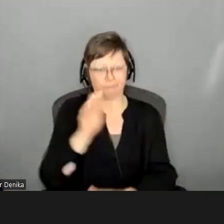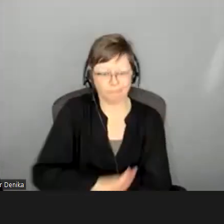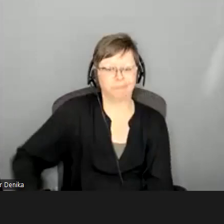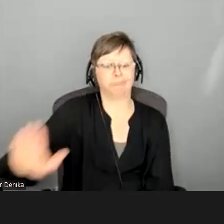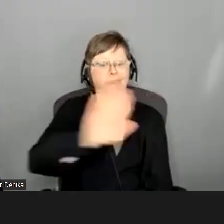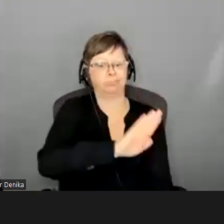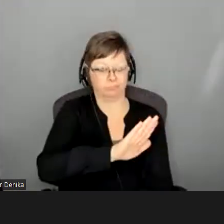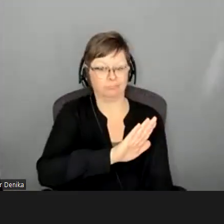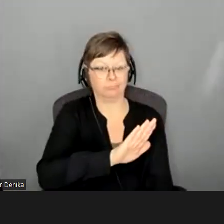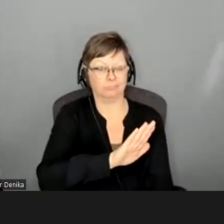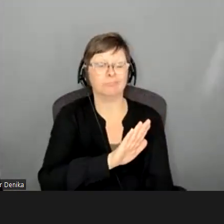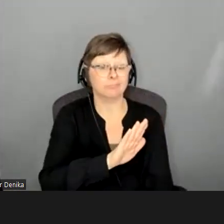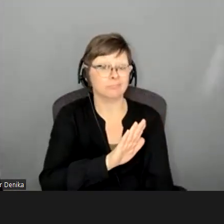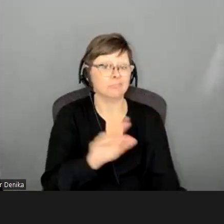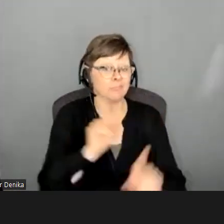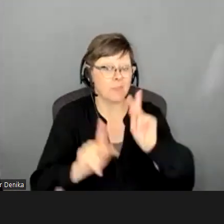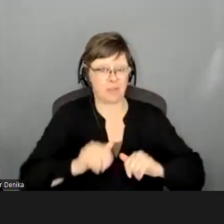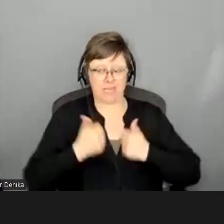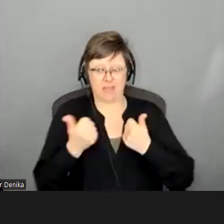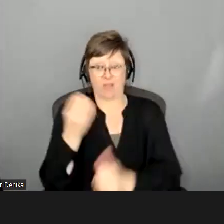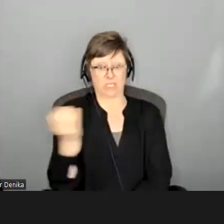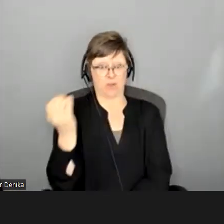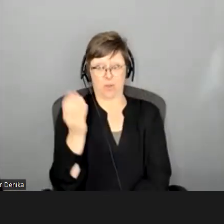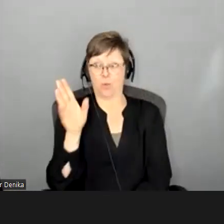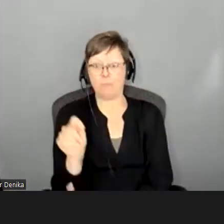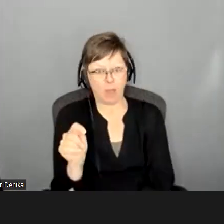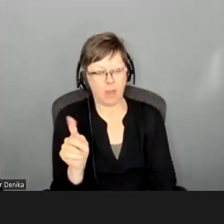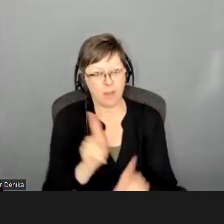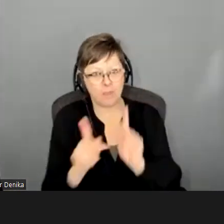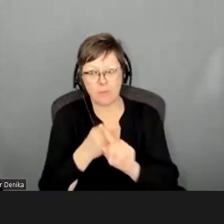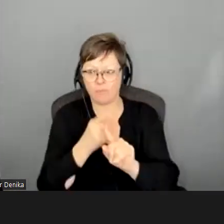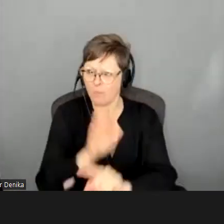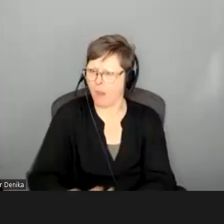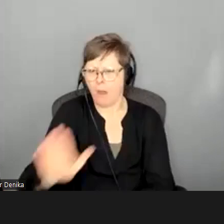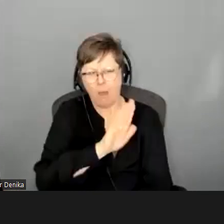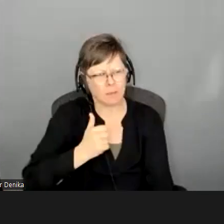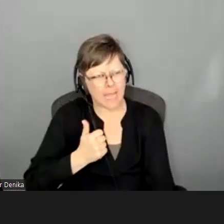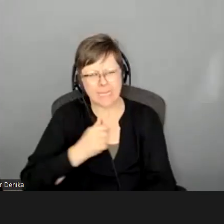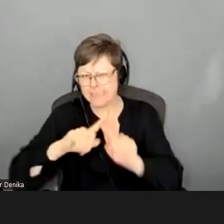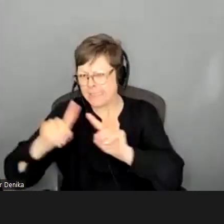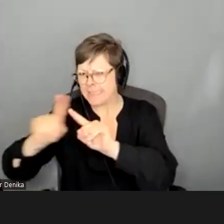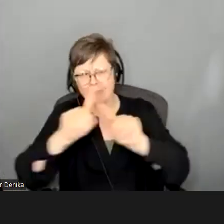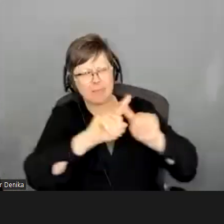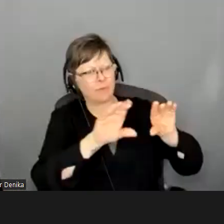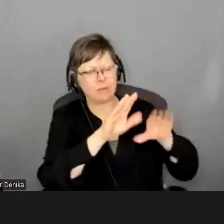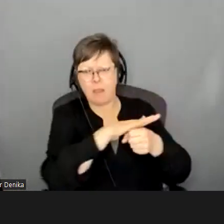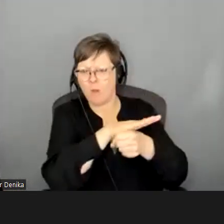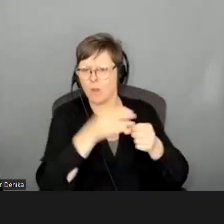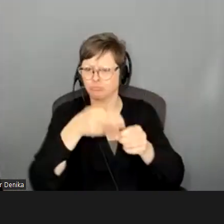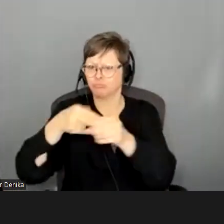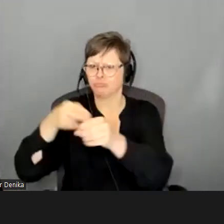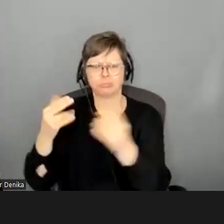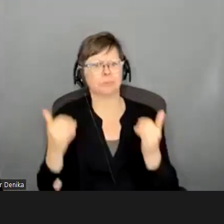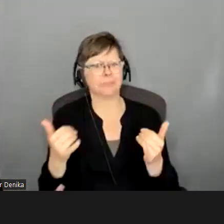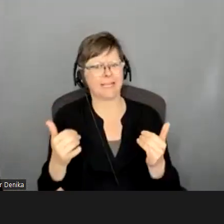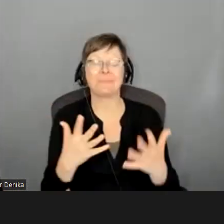that living within Ontario. And as we can see today, we've had people from across different jurisdictions joining us today. So thank you all. Have a good